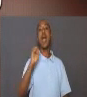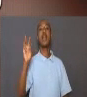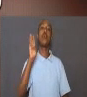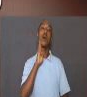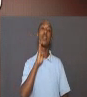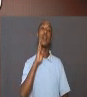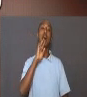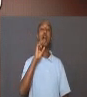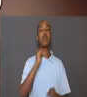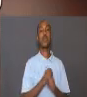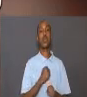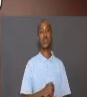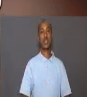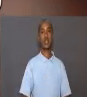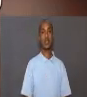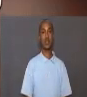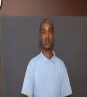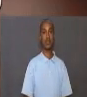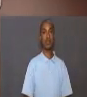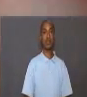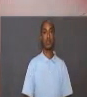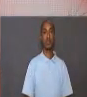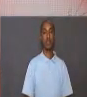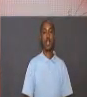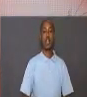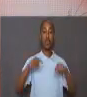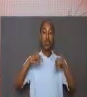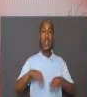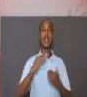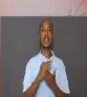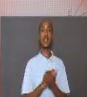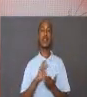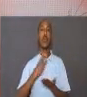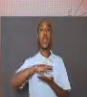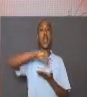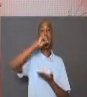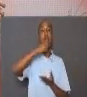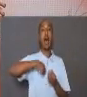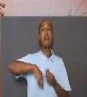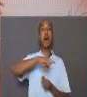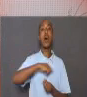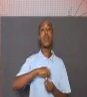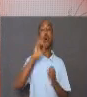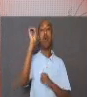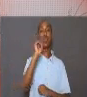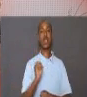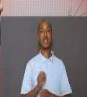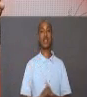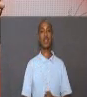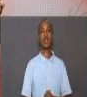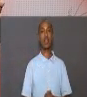carbonate and water are produced. In today's lesson, we learned